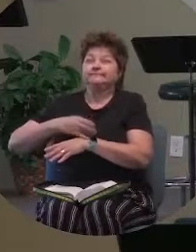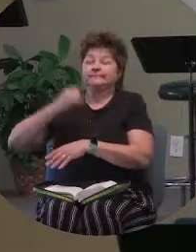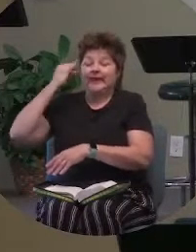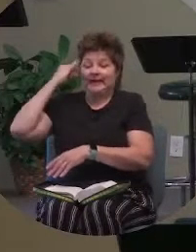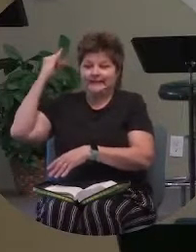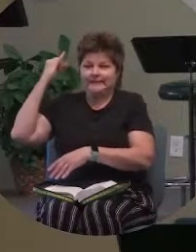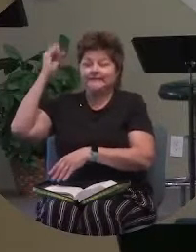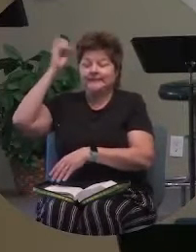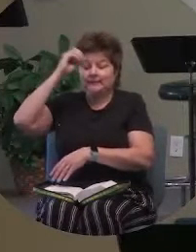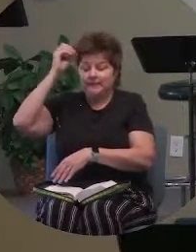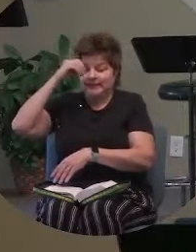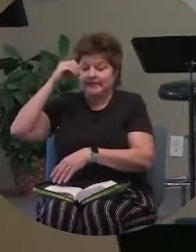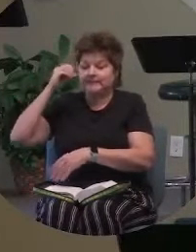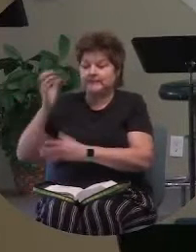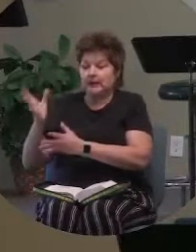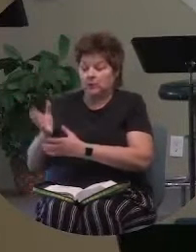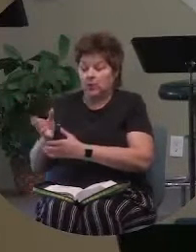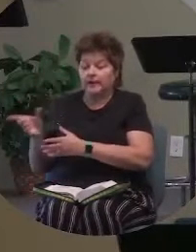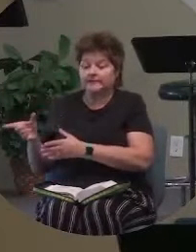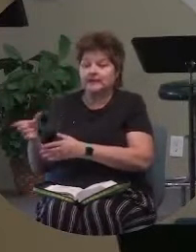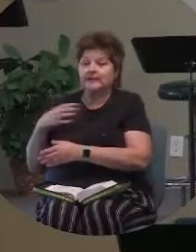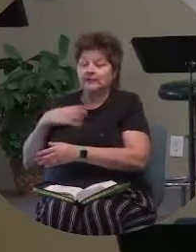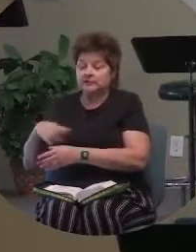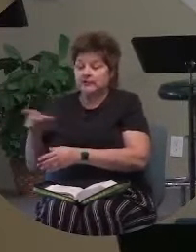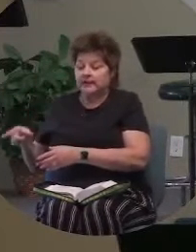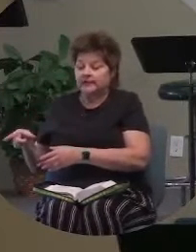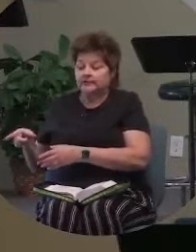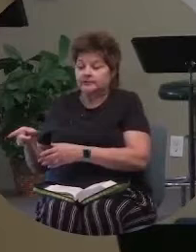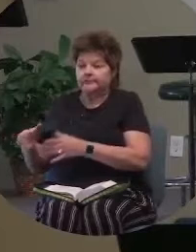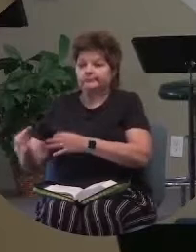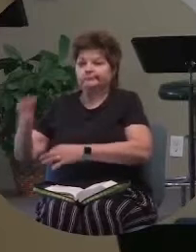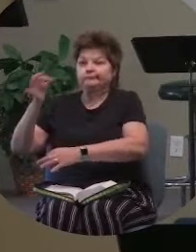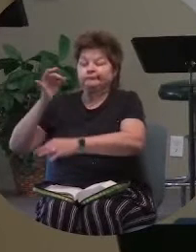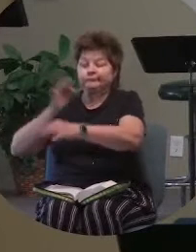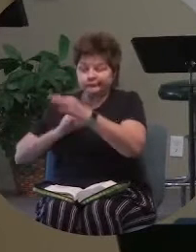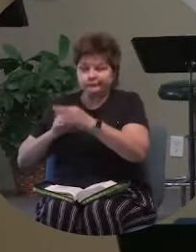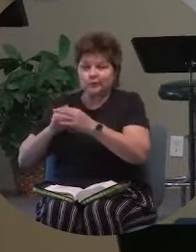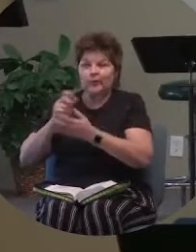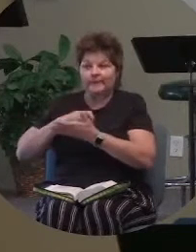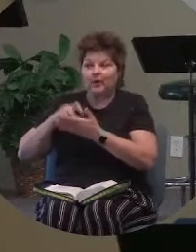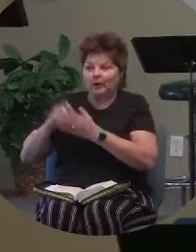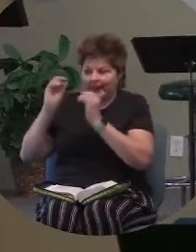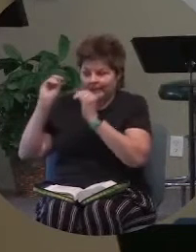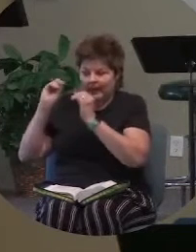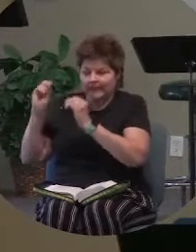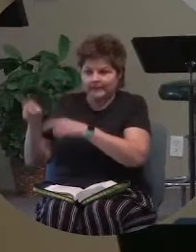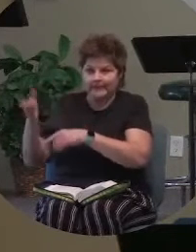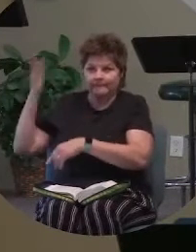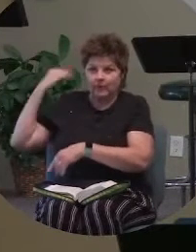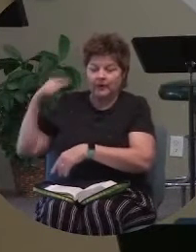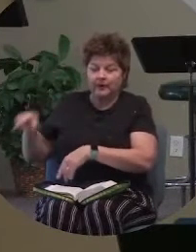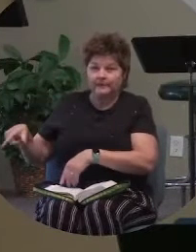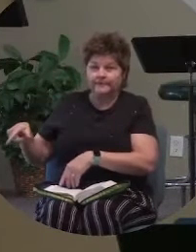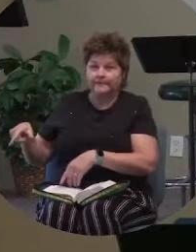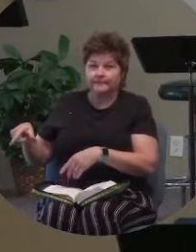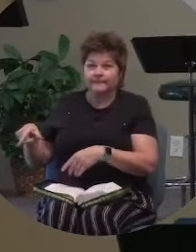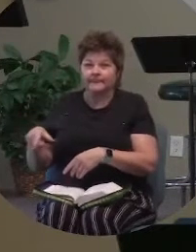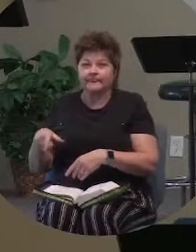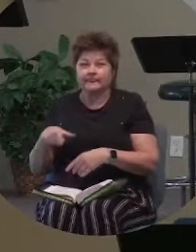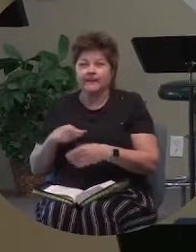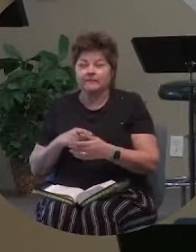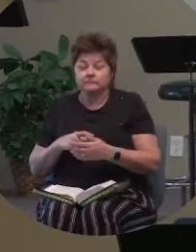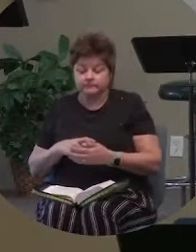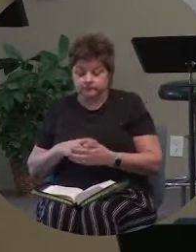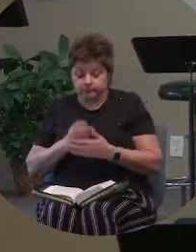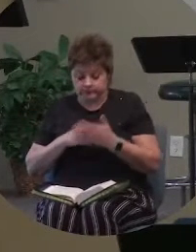desires to supplant what Paul had taught them. In the very first words of 1 Corinthians chapter 11, let me get